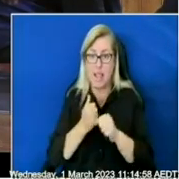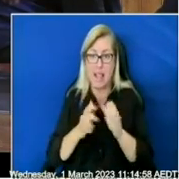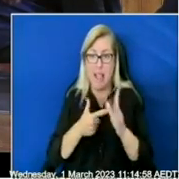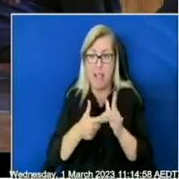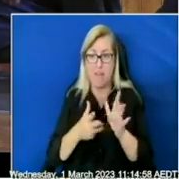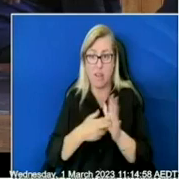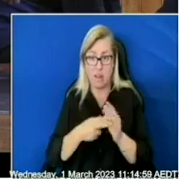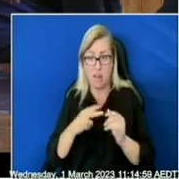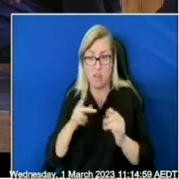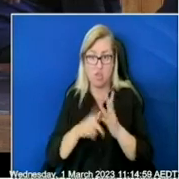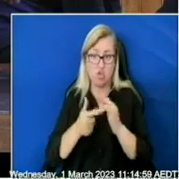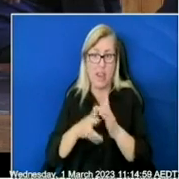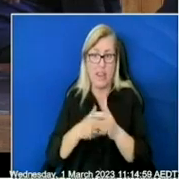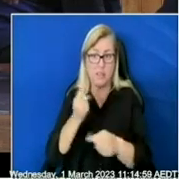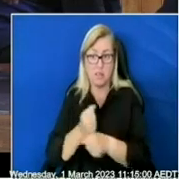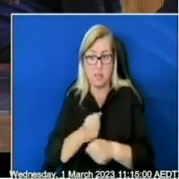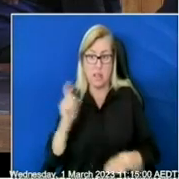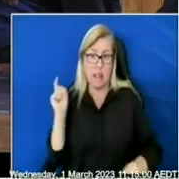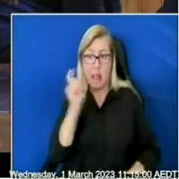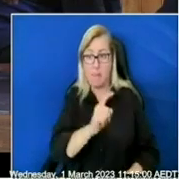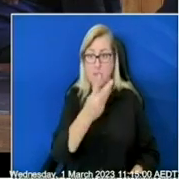24 hours. How long does it take to get...